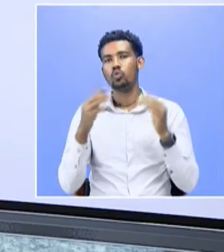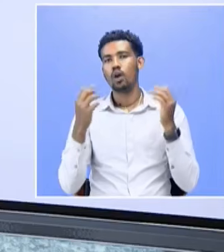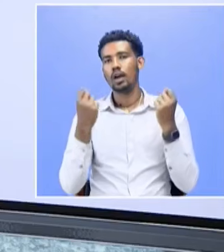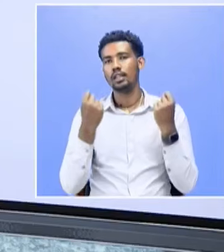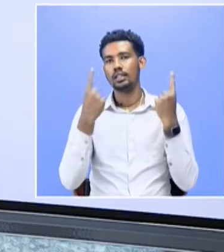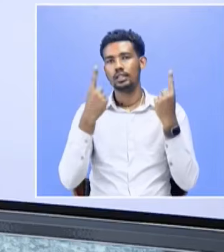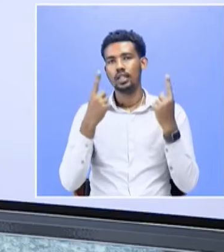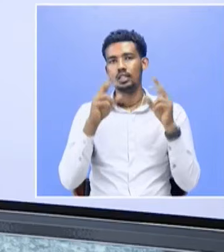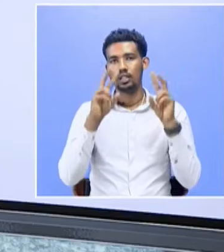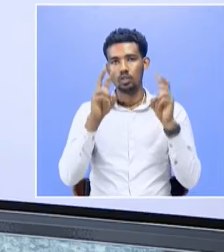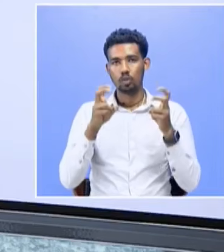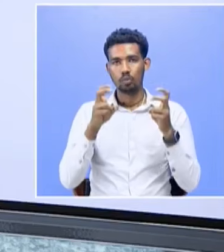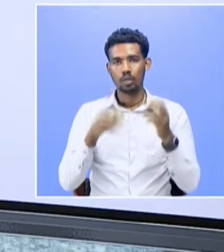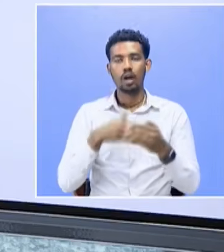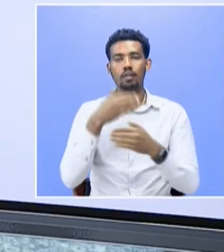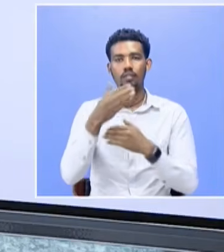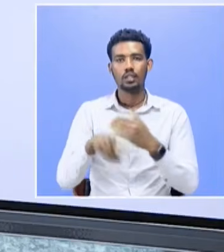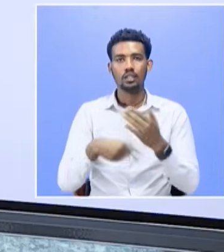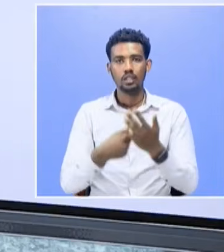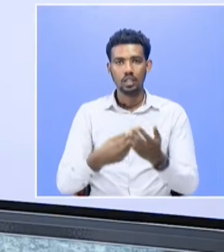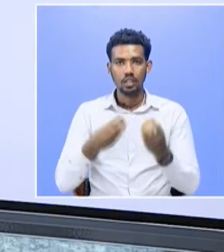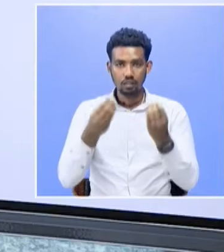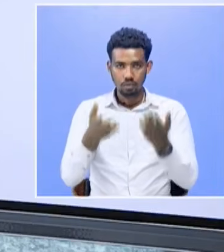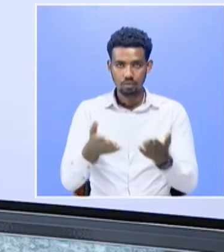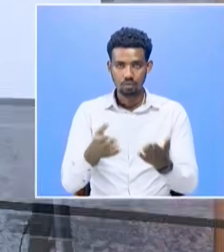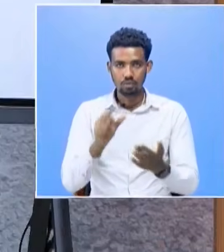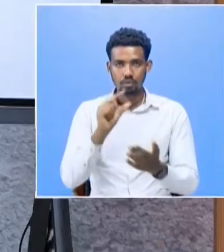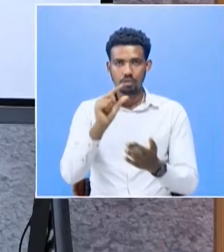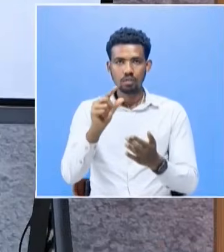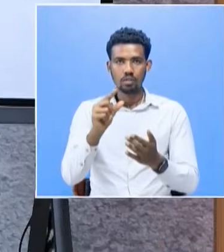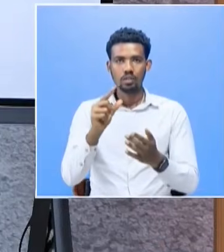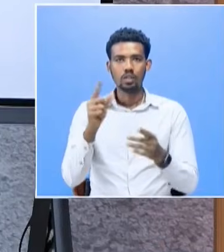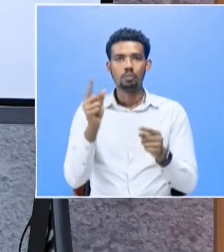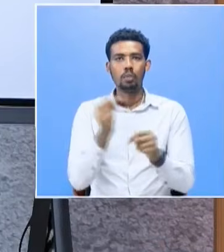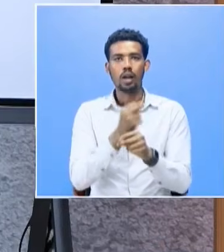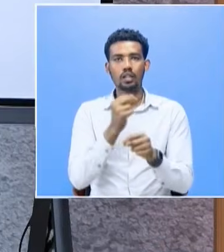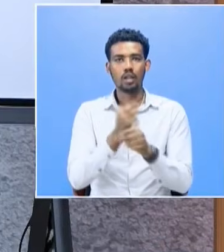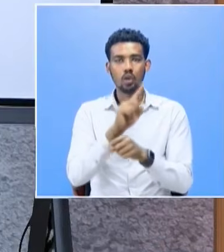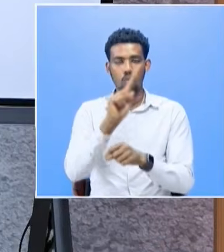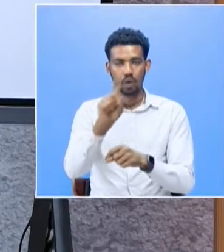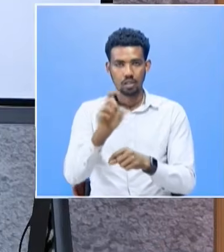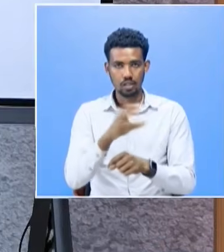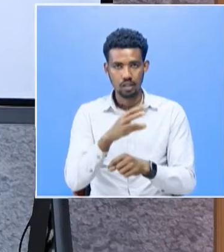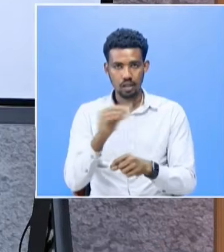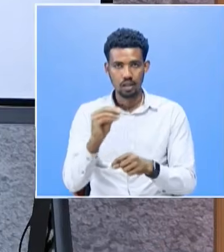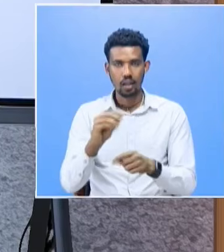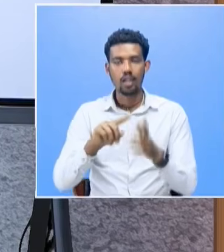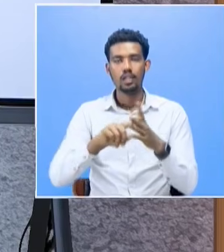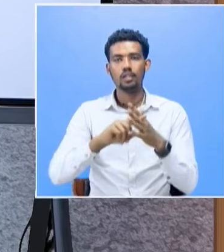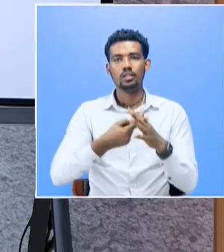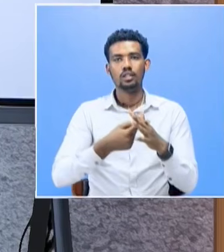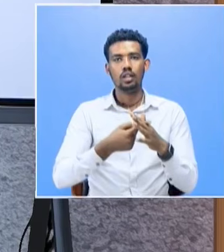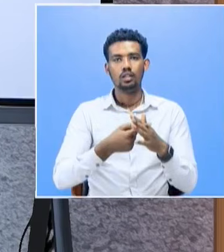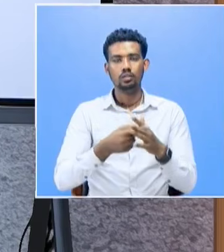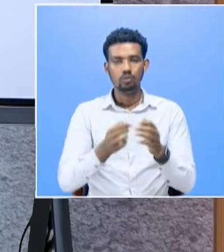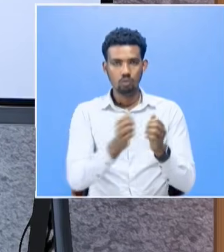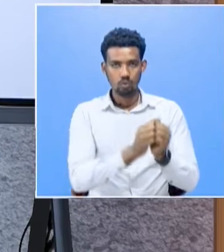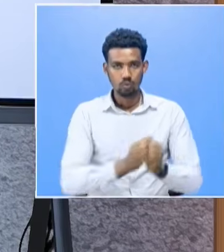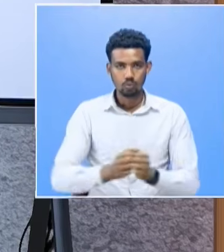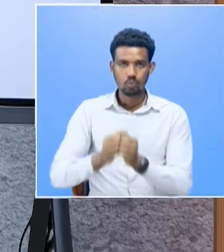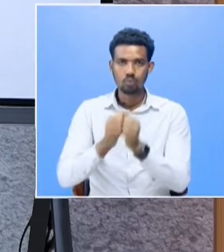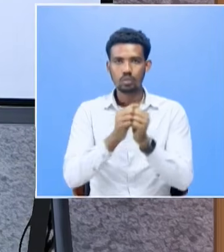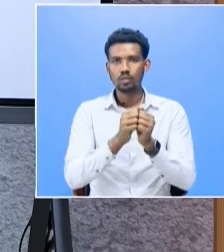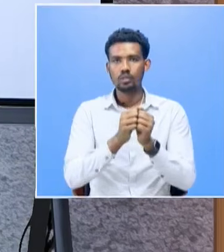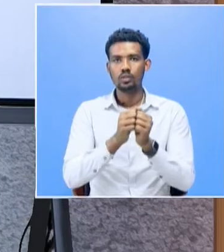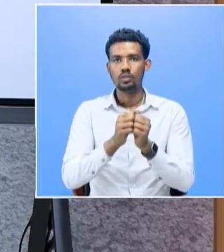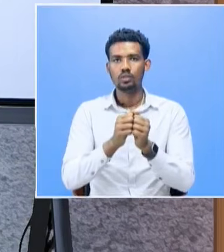the topic. After this, let me give you some practical questions, some activities, and let us practice together